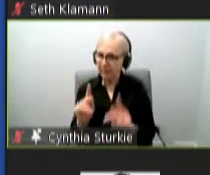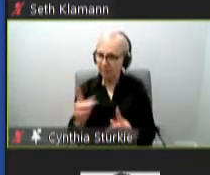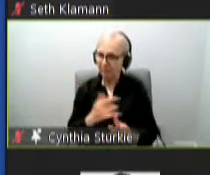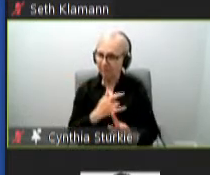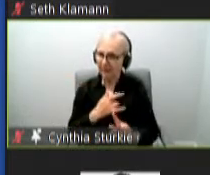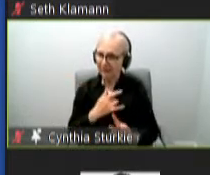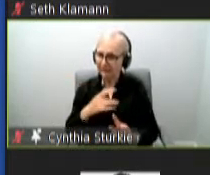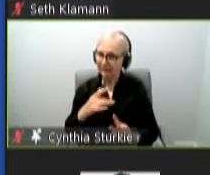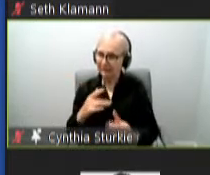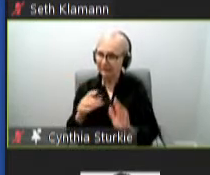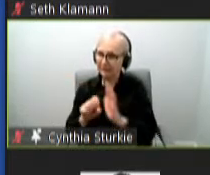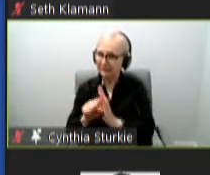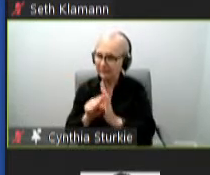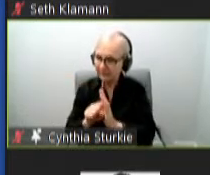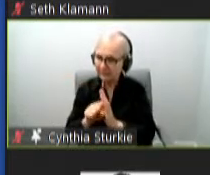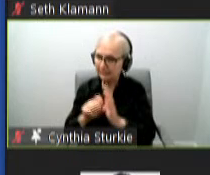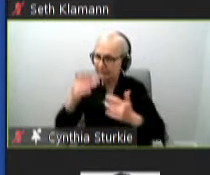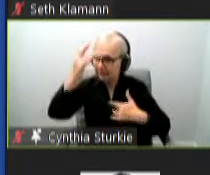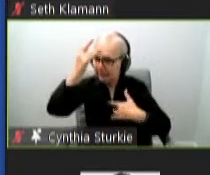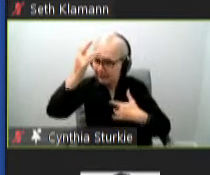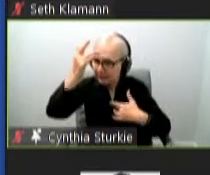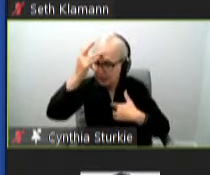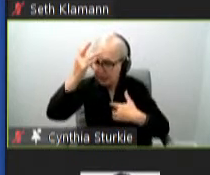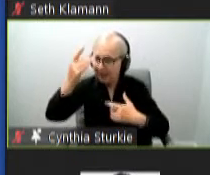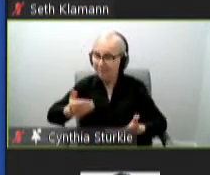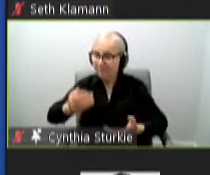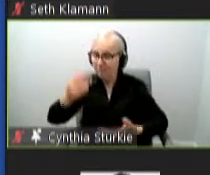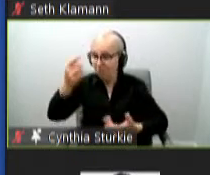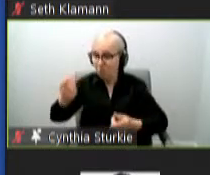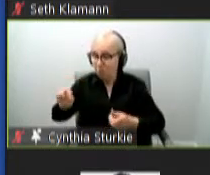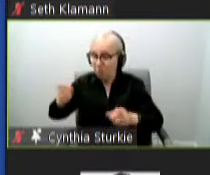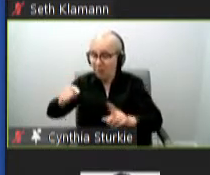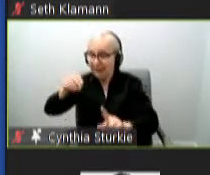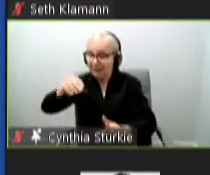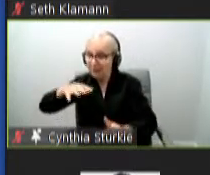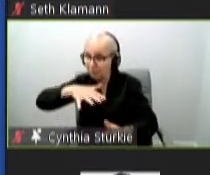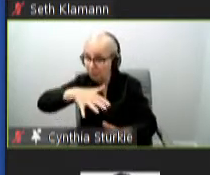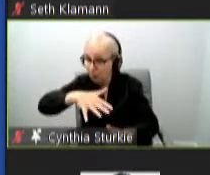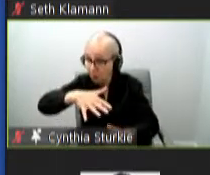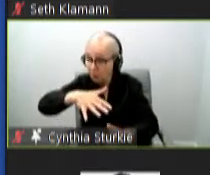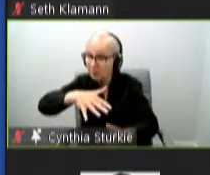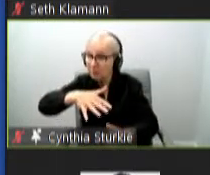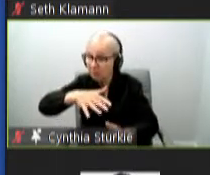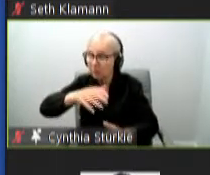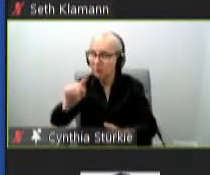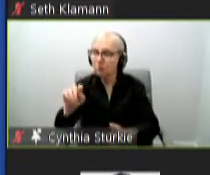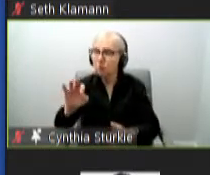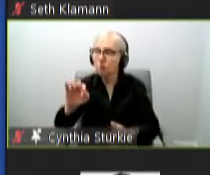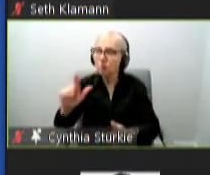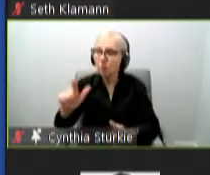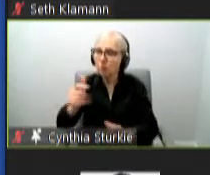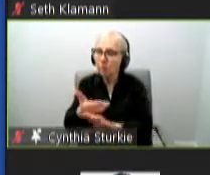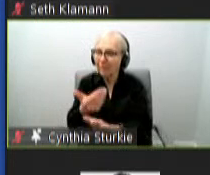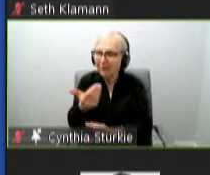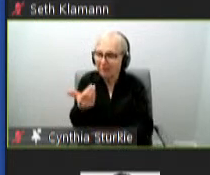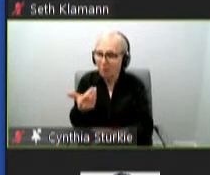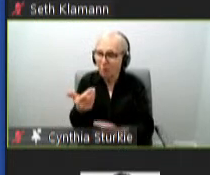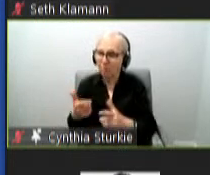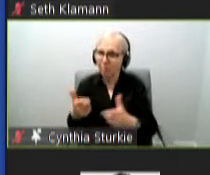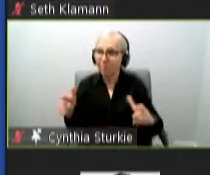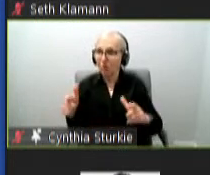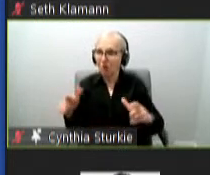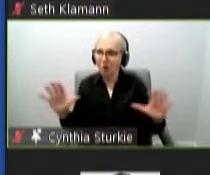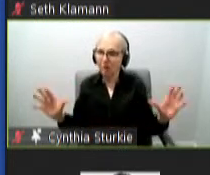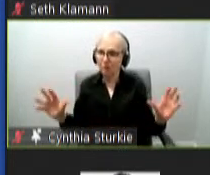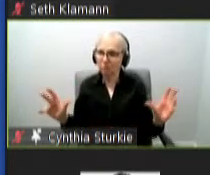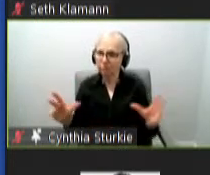symptomatic. It is also for people who have been exposed. It is also an important tool before gatherings. As we